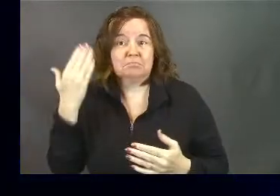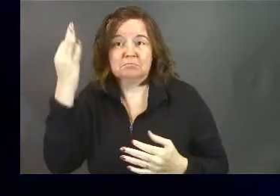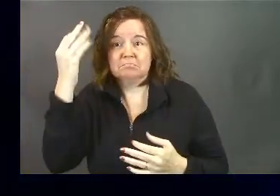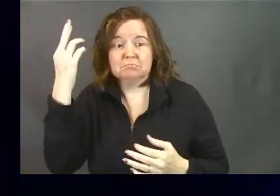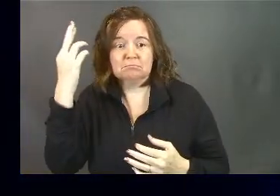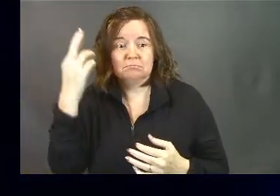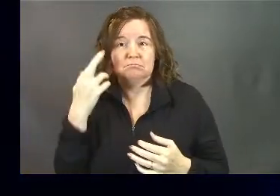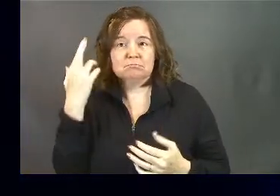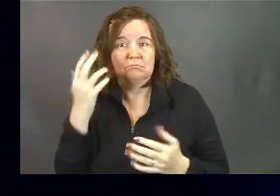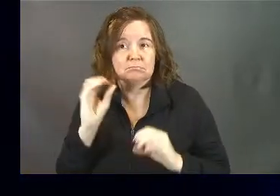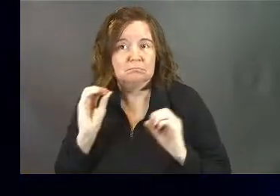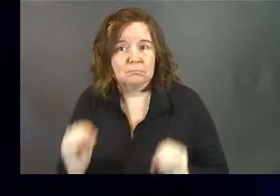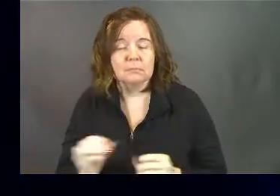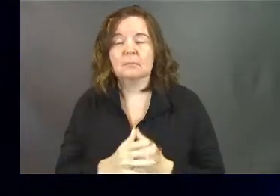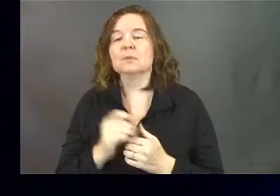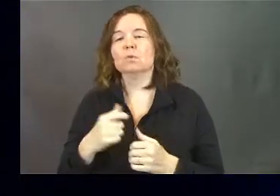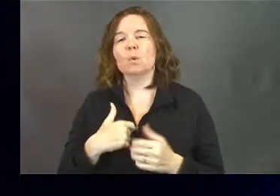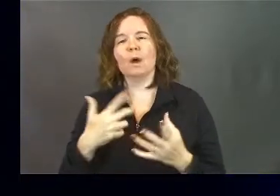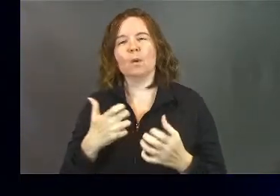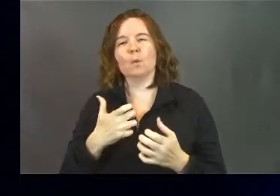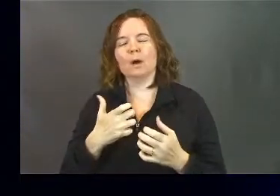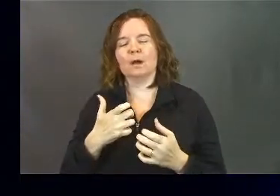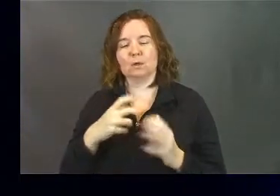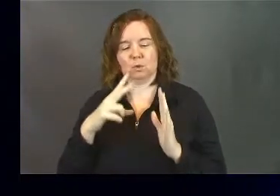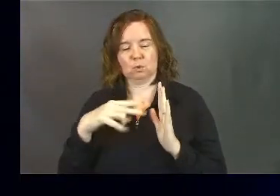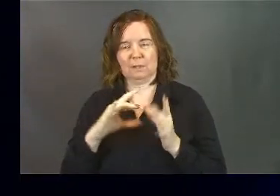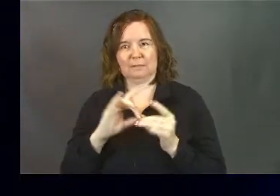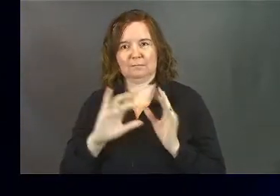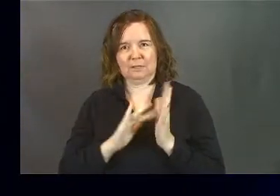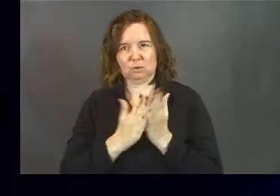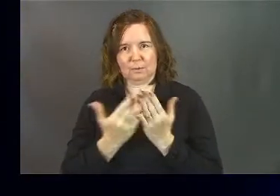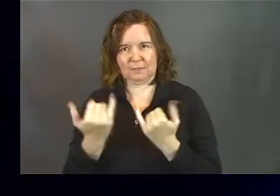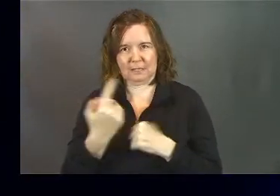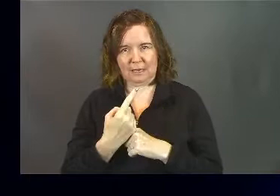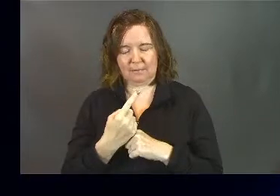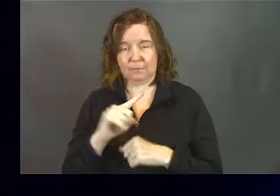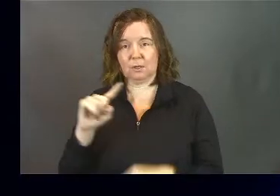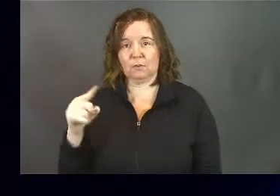about. And so I wanted to read this scripture today. It's